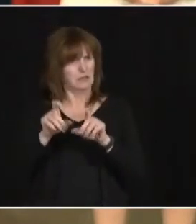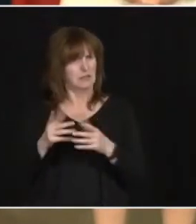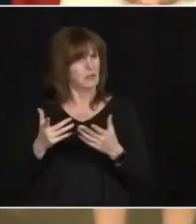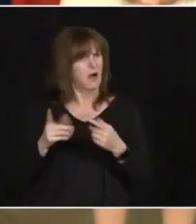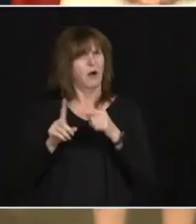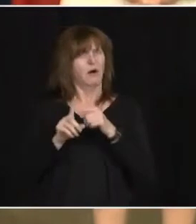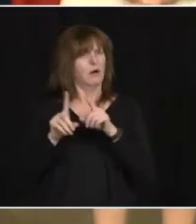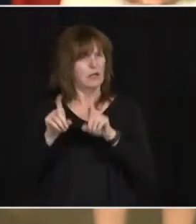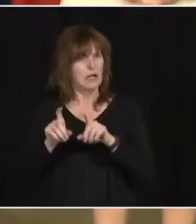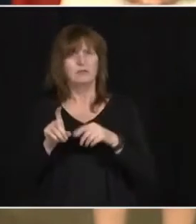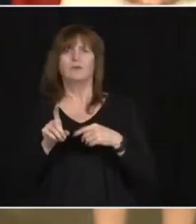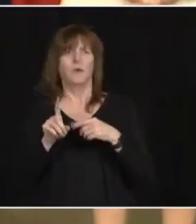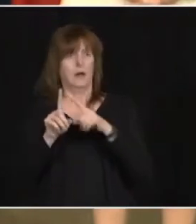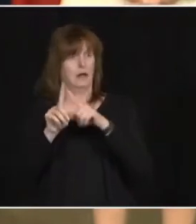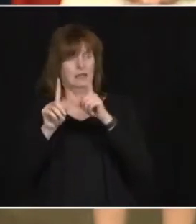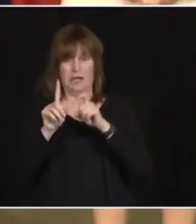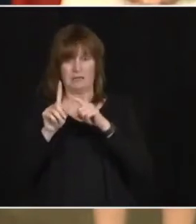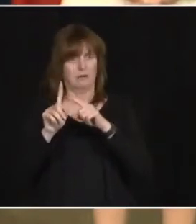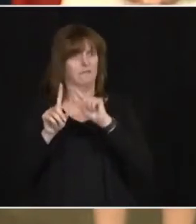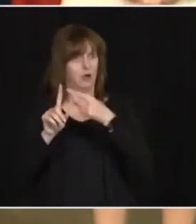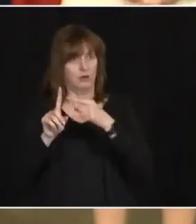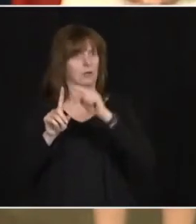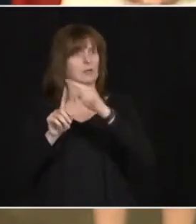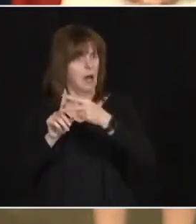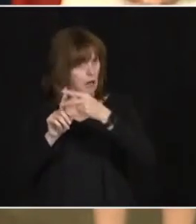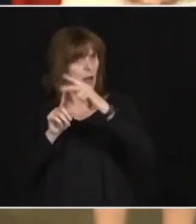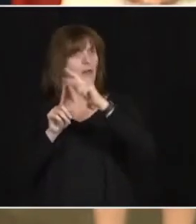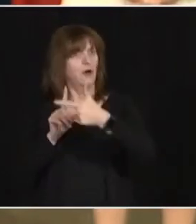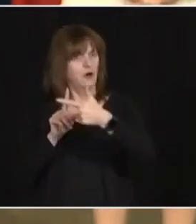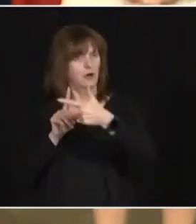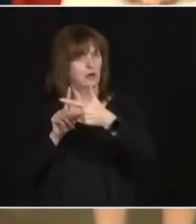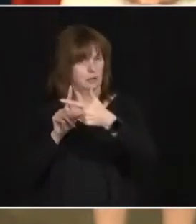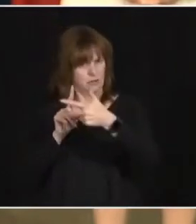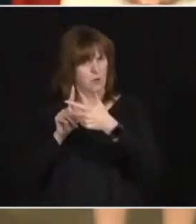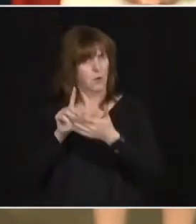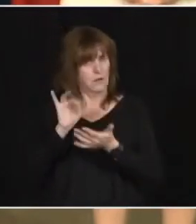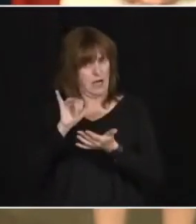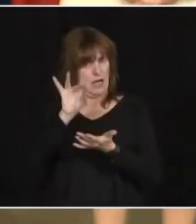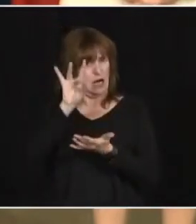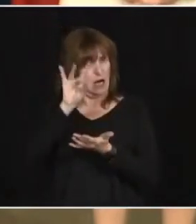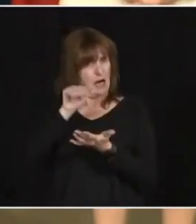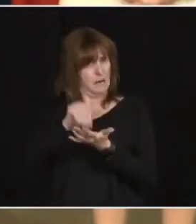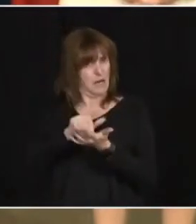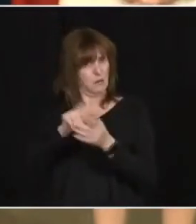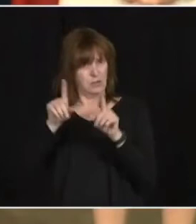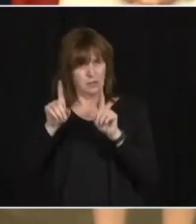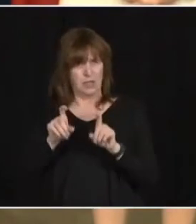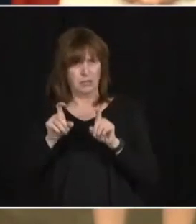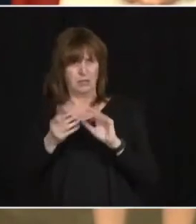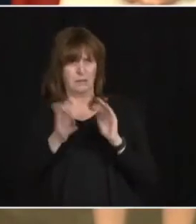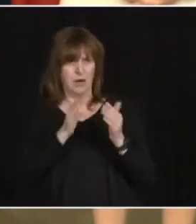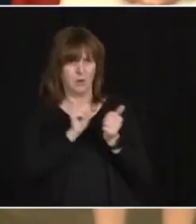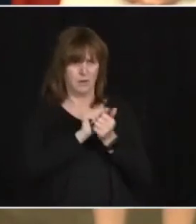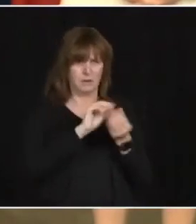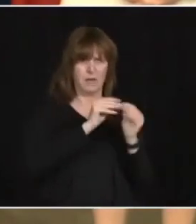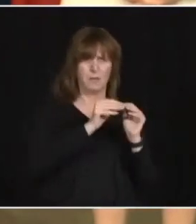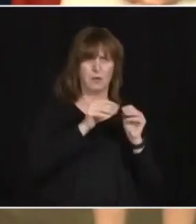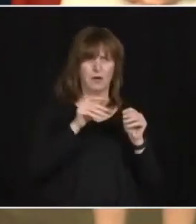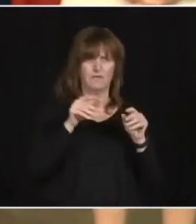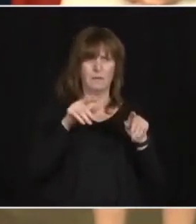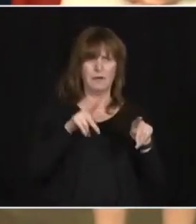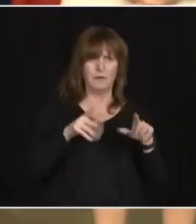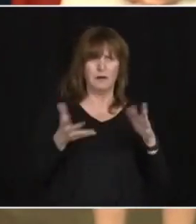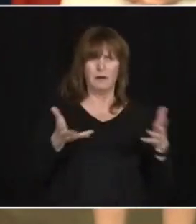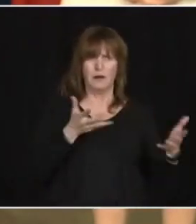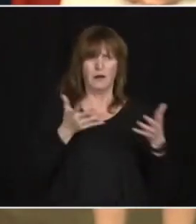times. So are the numbers now accurately reflecting what's happening out in our communities? Yeah. And why this change in the reporting of